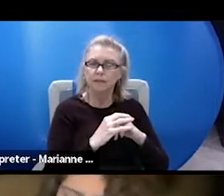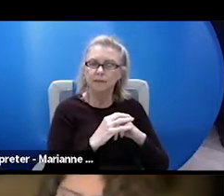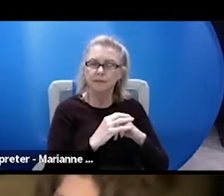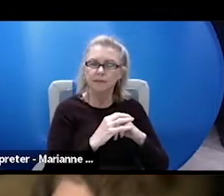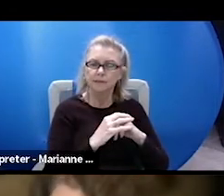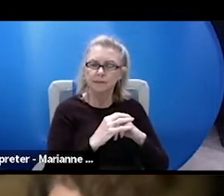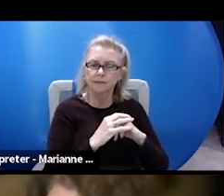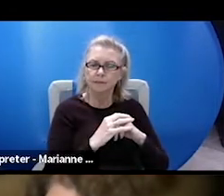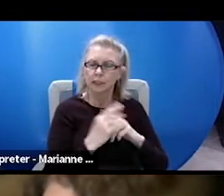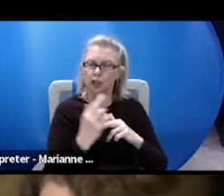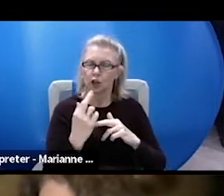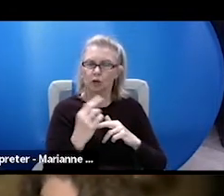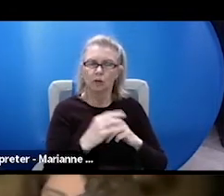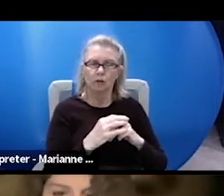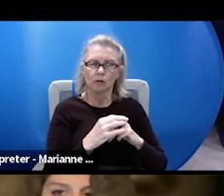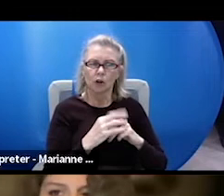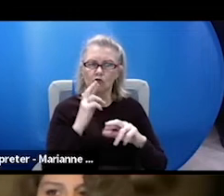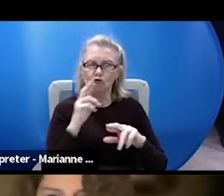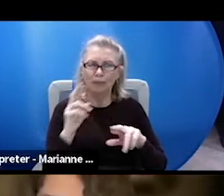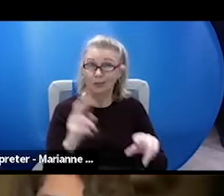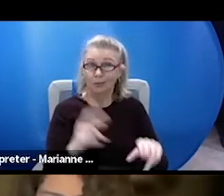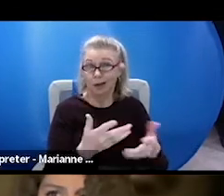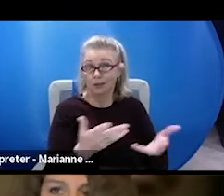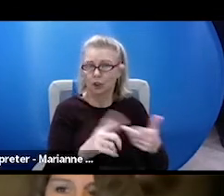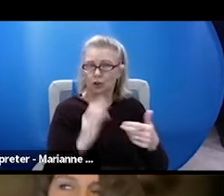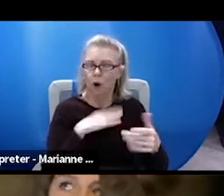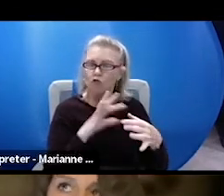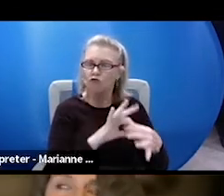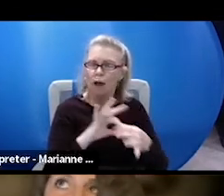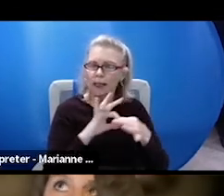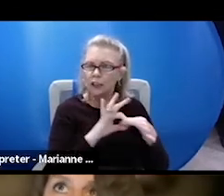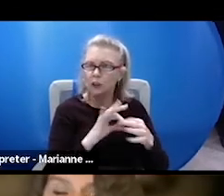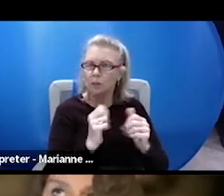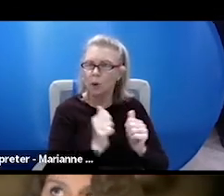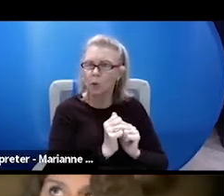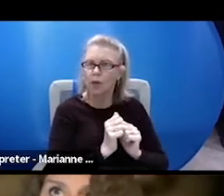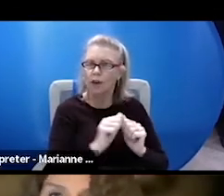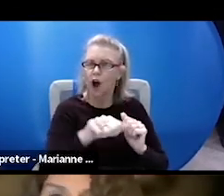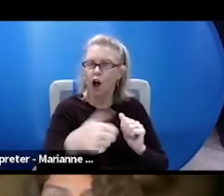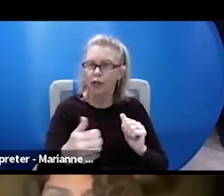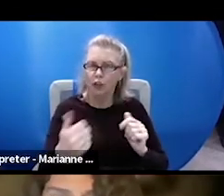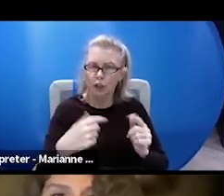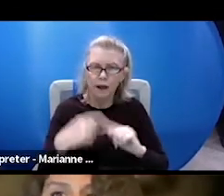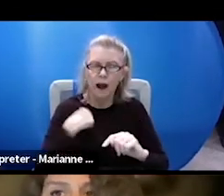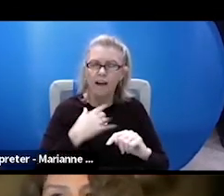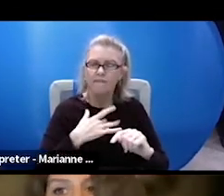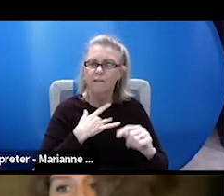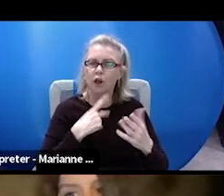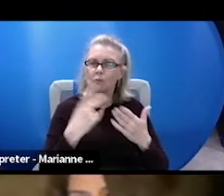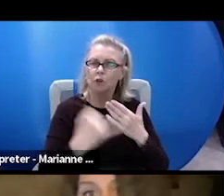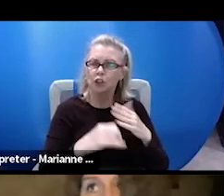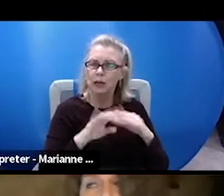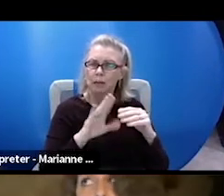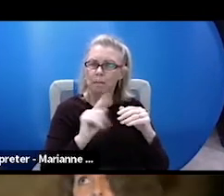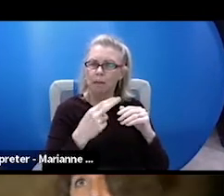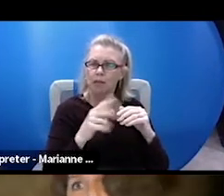it's a response to our relationship with others. And I really feel that the project in Bethlehem is very